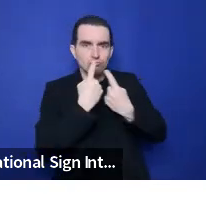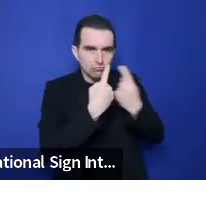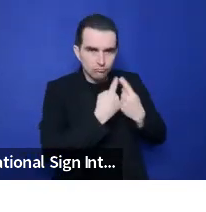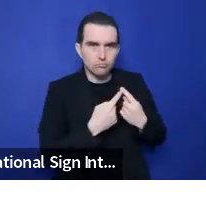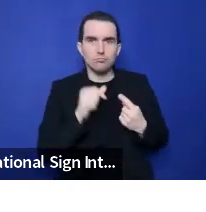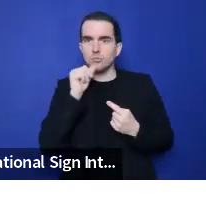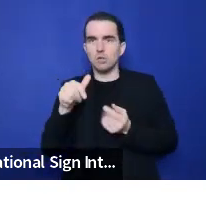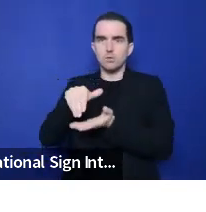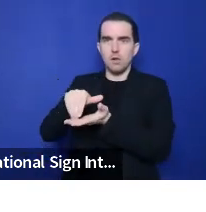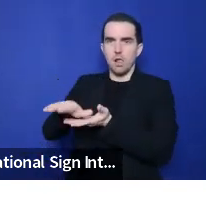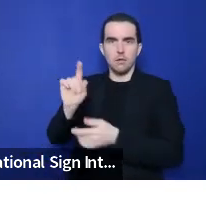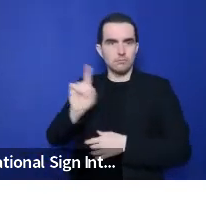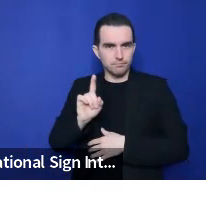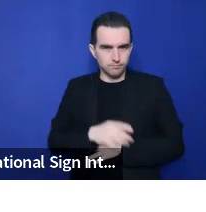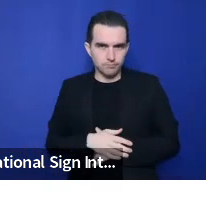medical services,